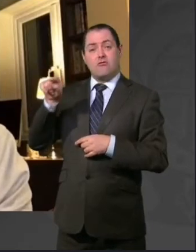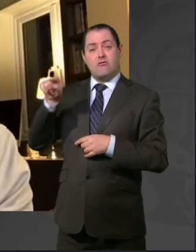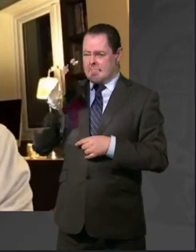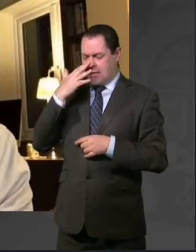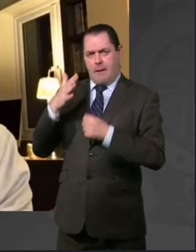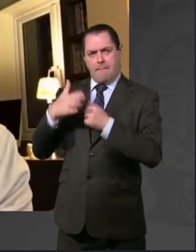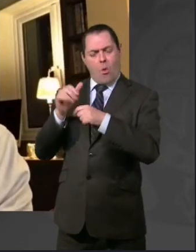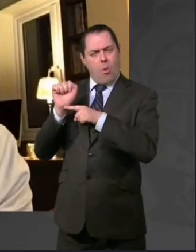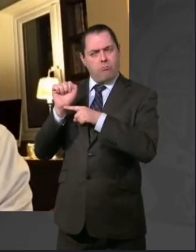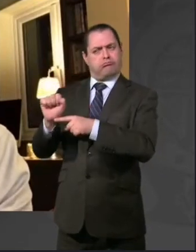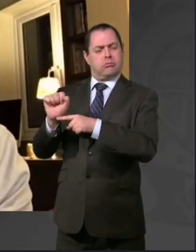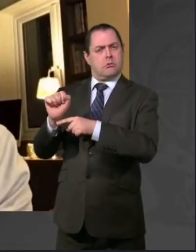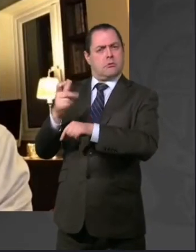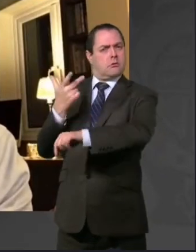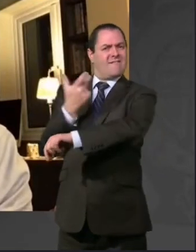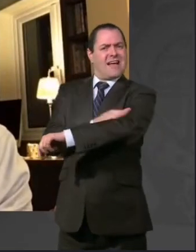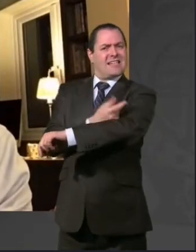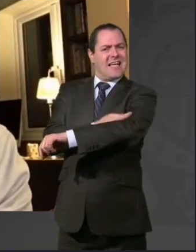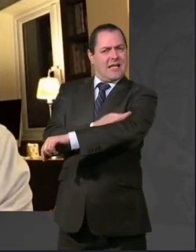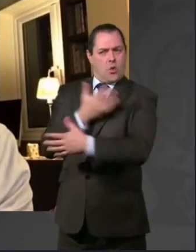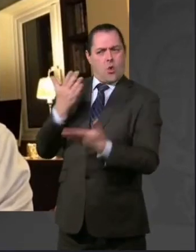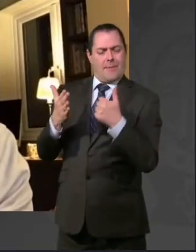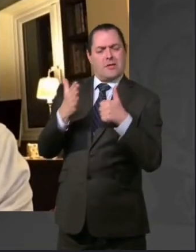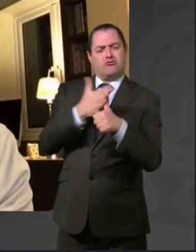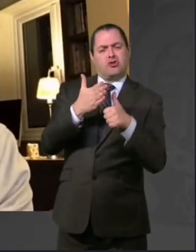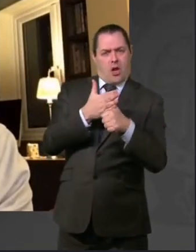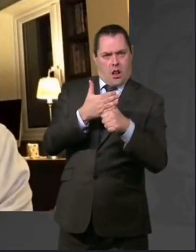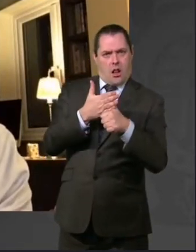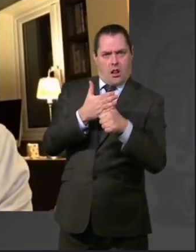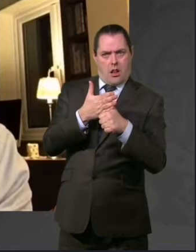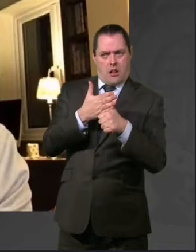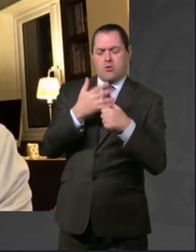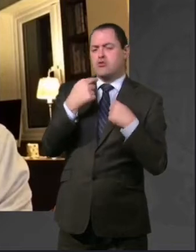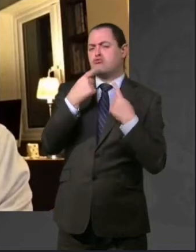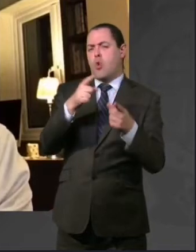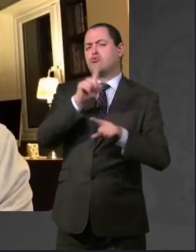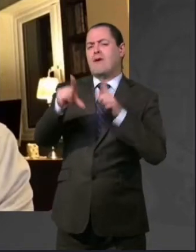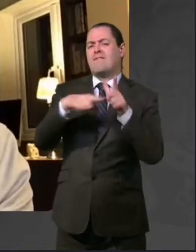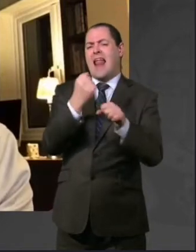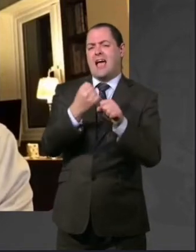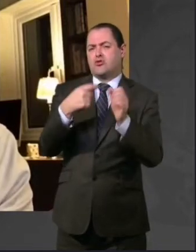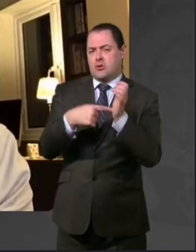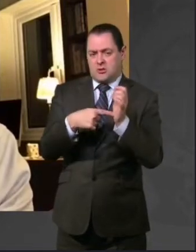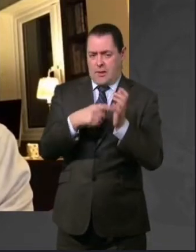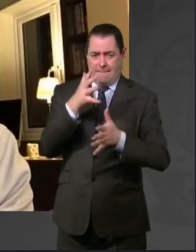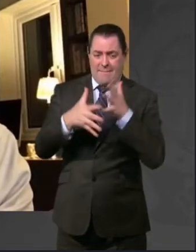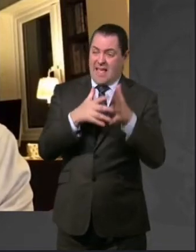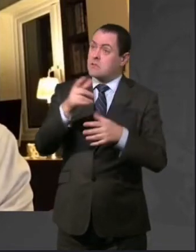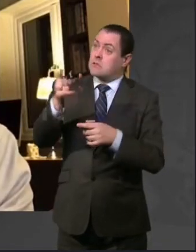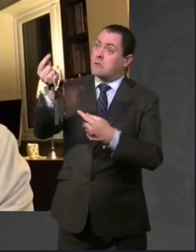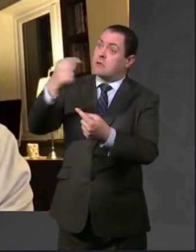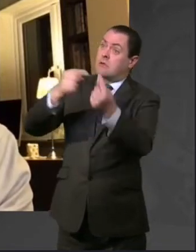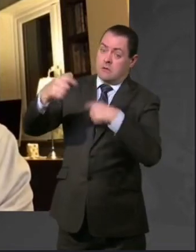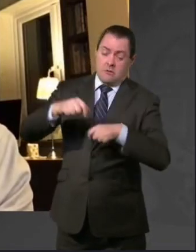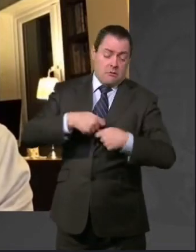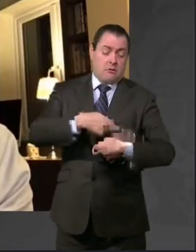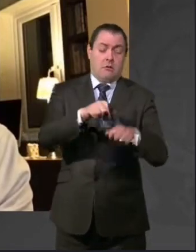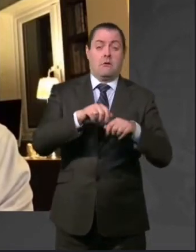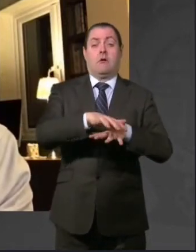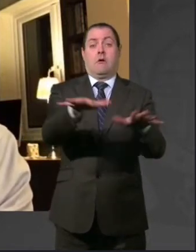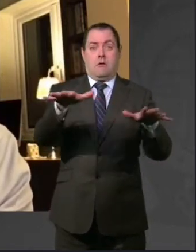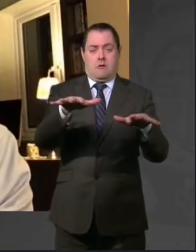variant, and that allowing it into the country would take us back to square one. Is that correct? And does that